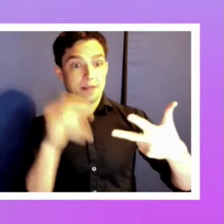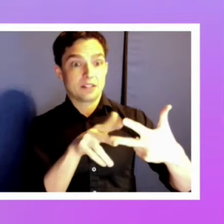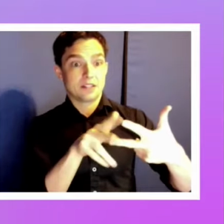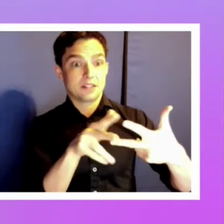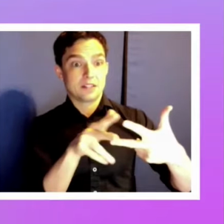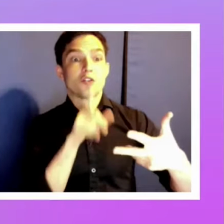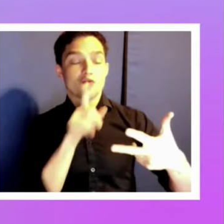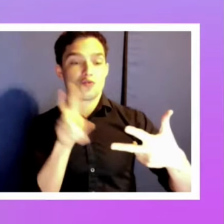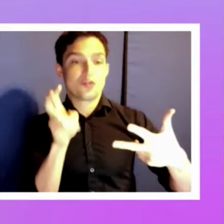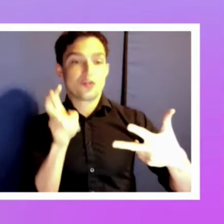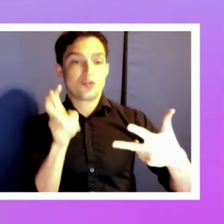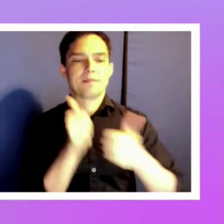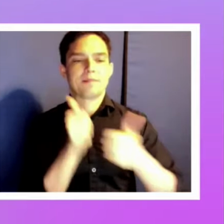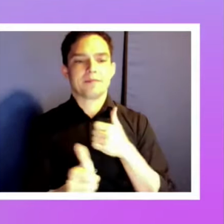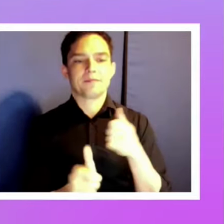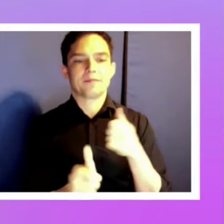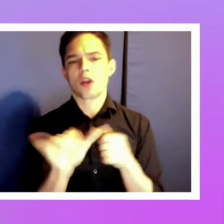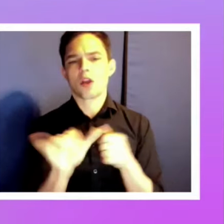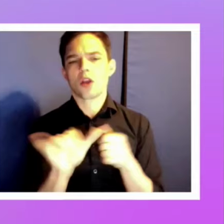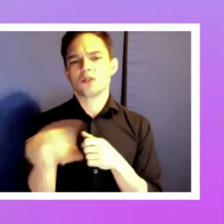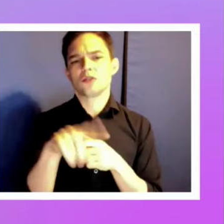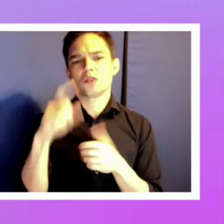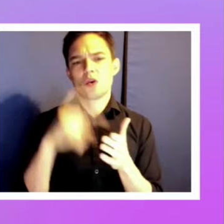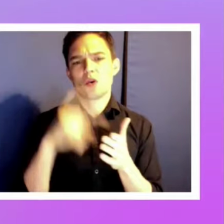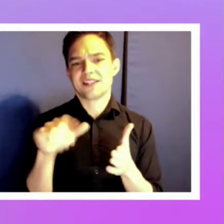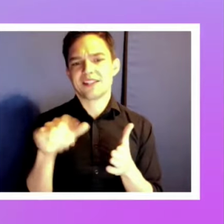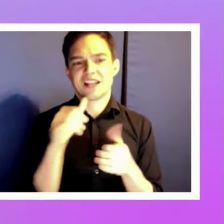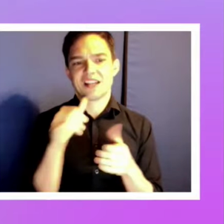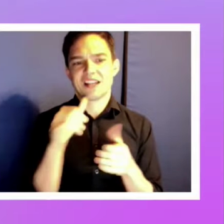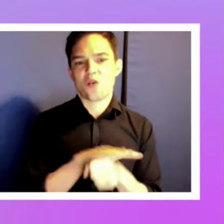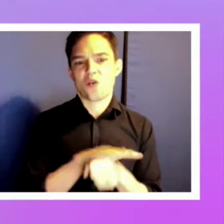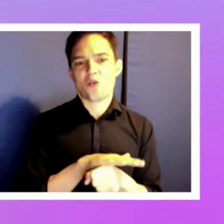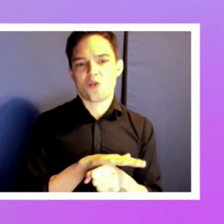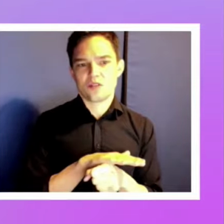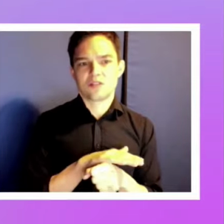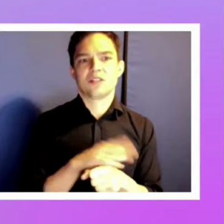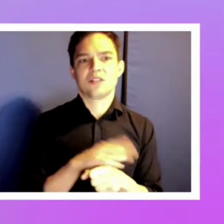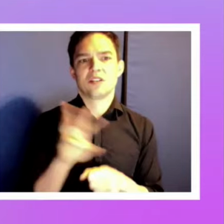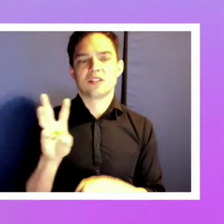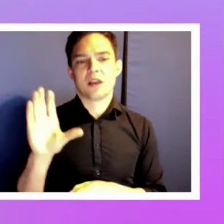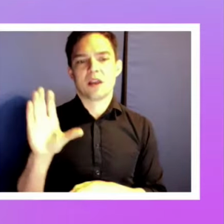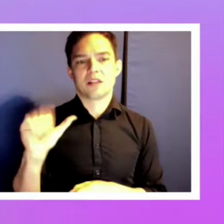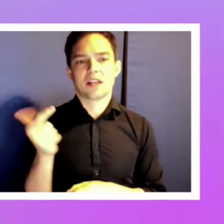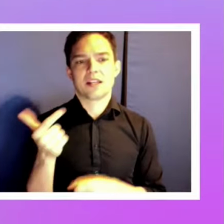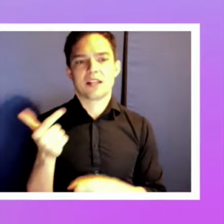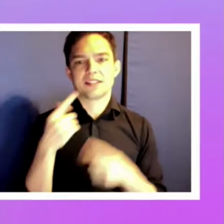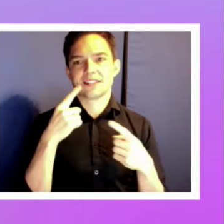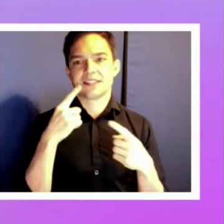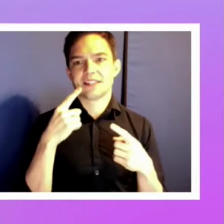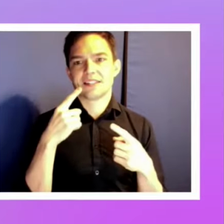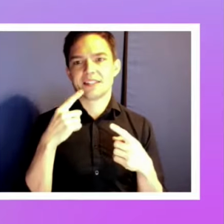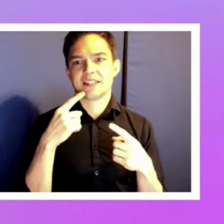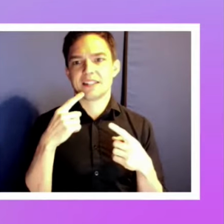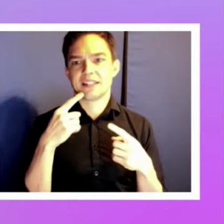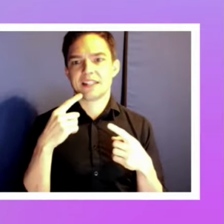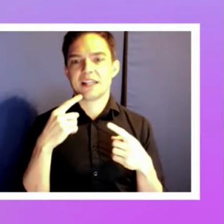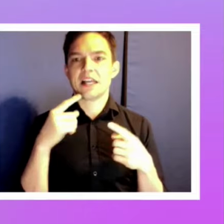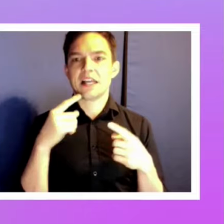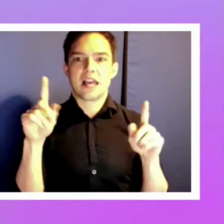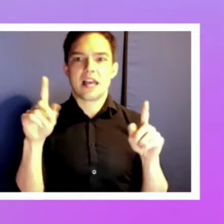You'll also notice that this is not the entire WCAG success criterion. The WCAG success criterion says that